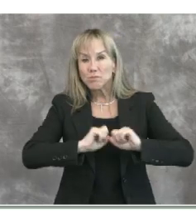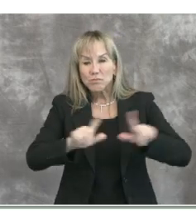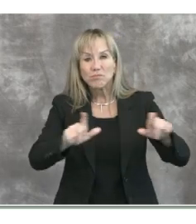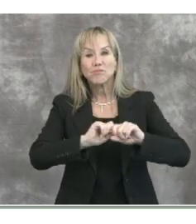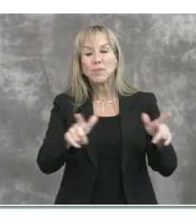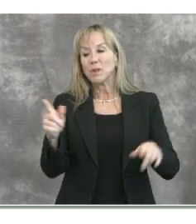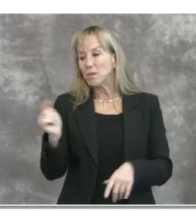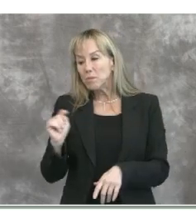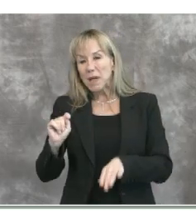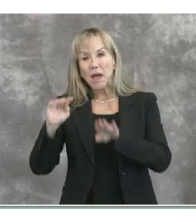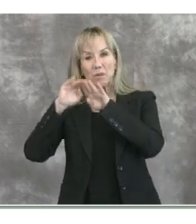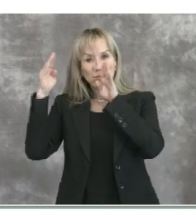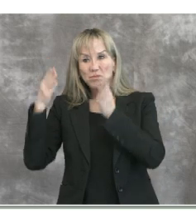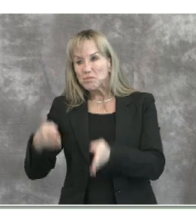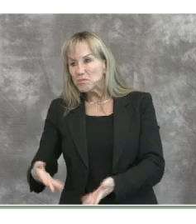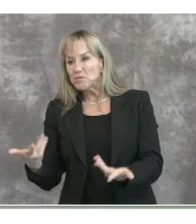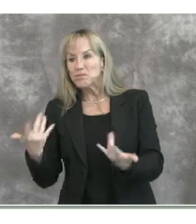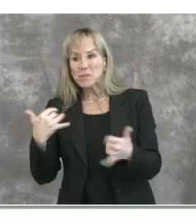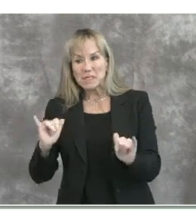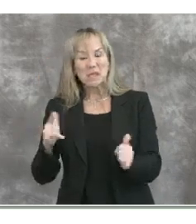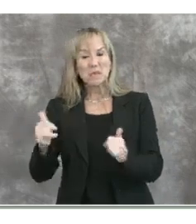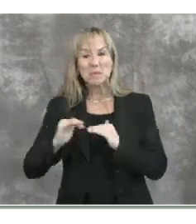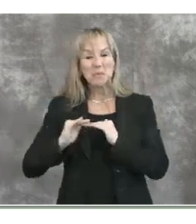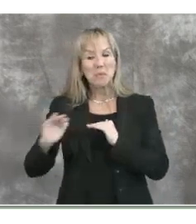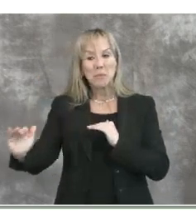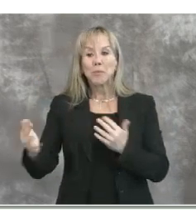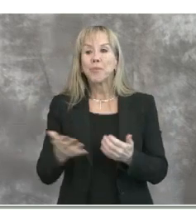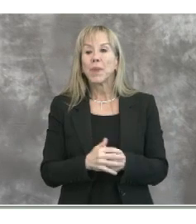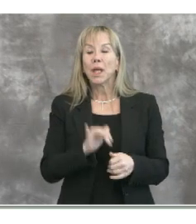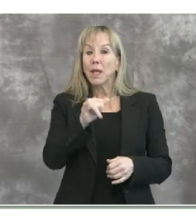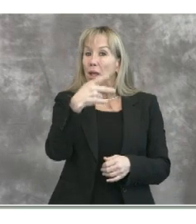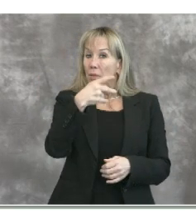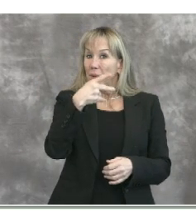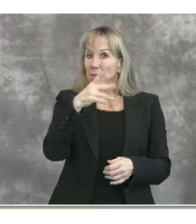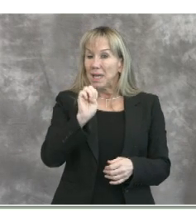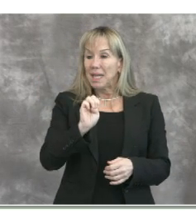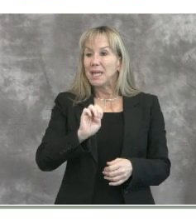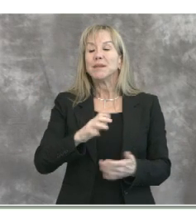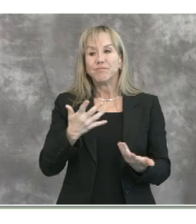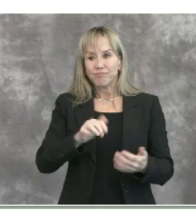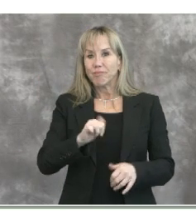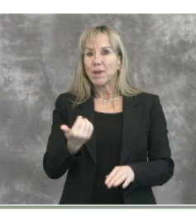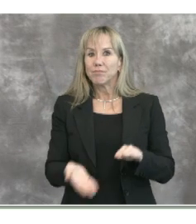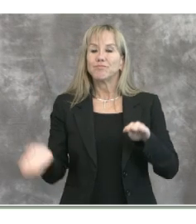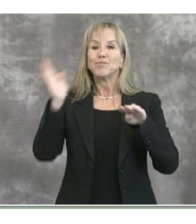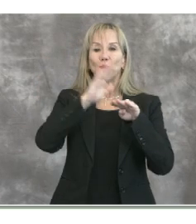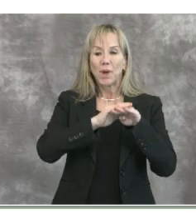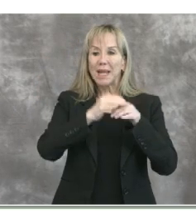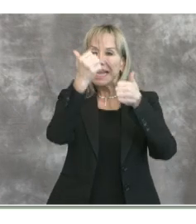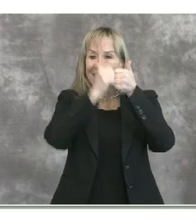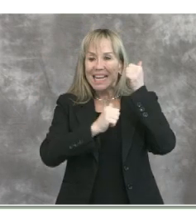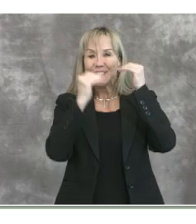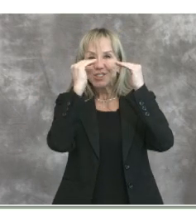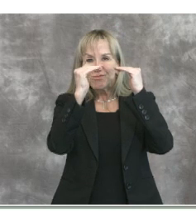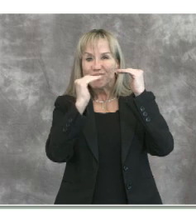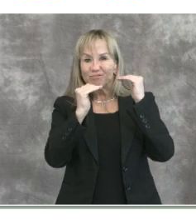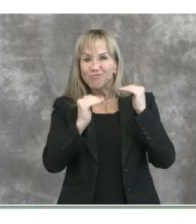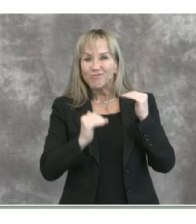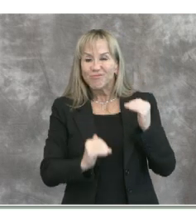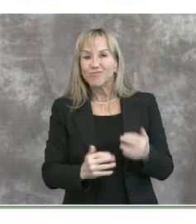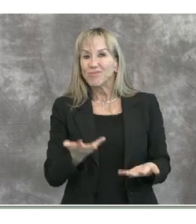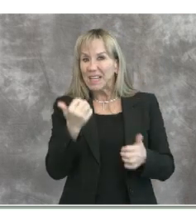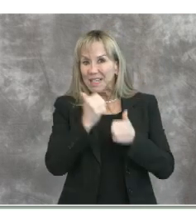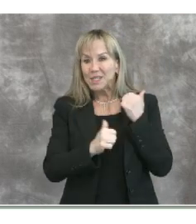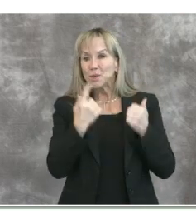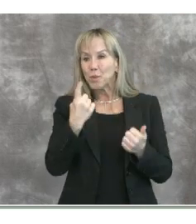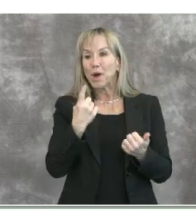portable toilets remain flat. Personal protective equipment, again, we had another day with an increase in every single category. This represents